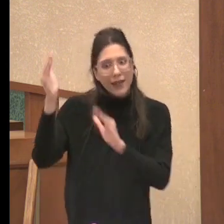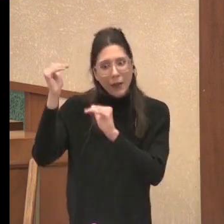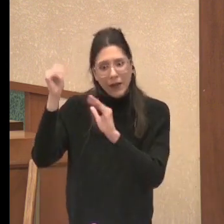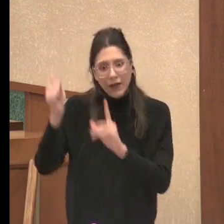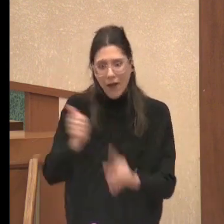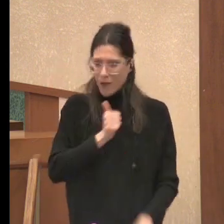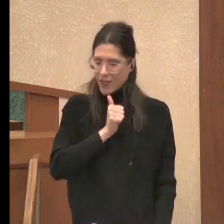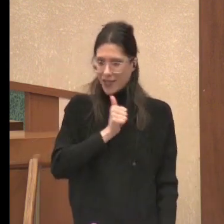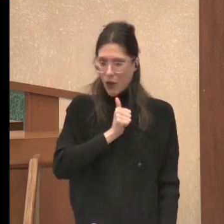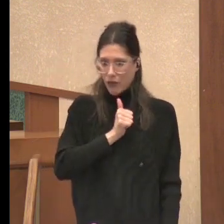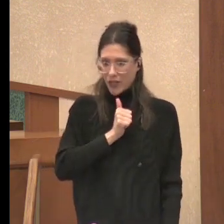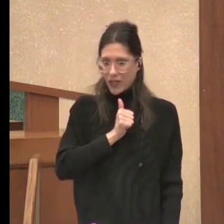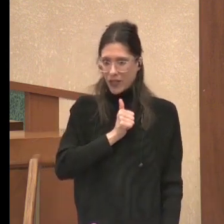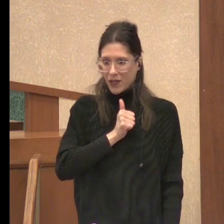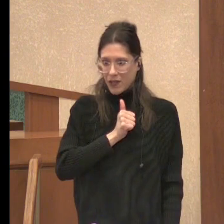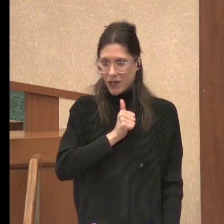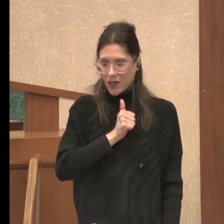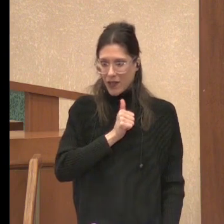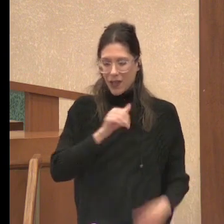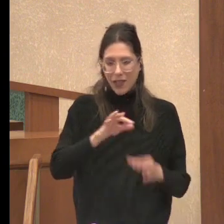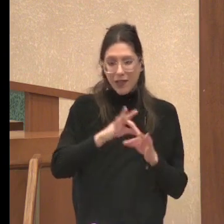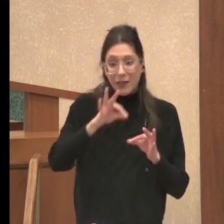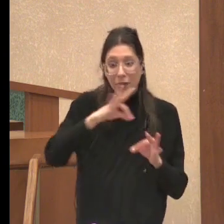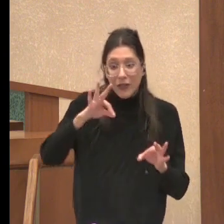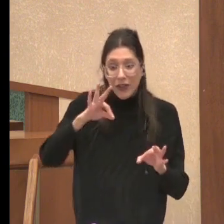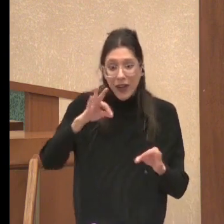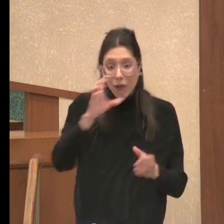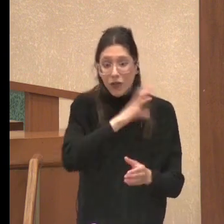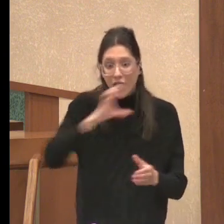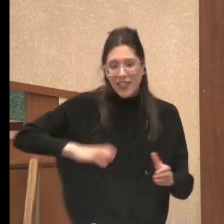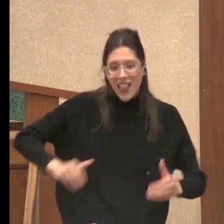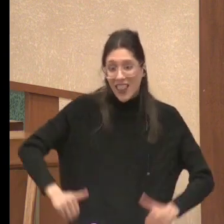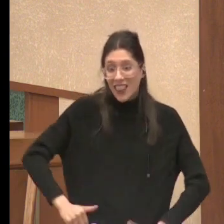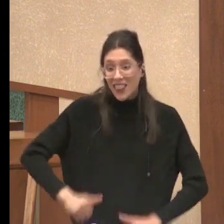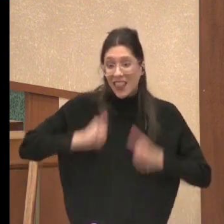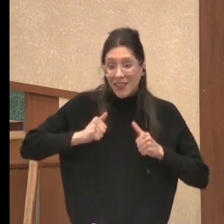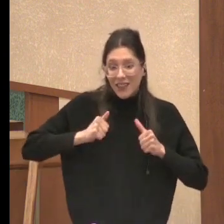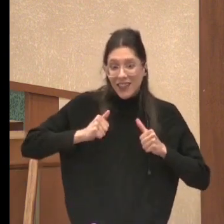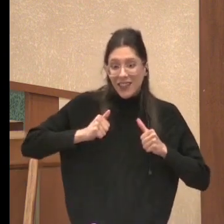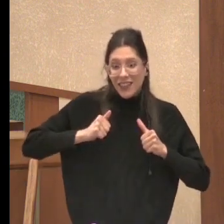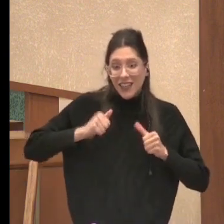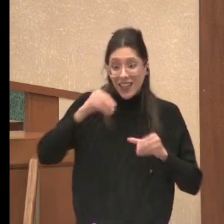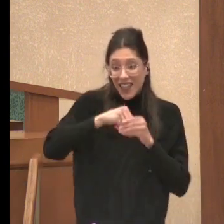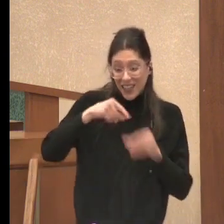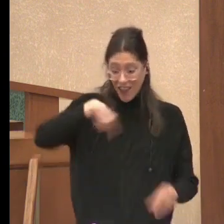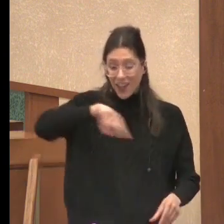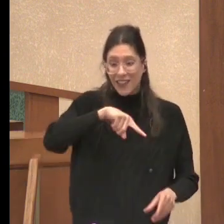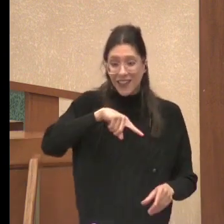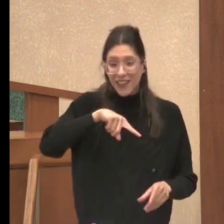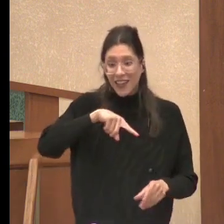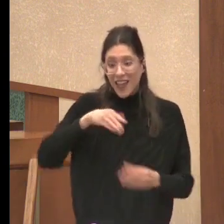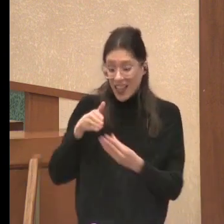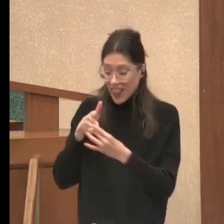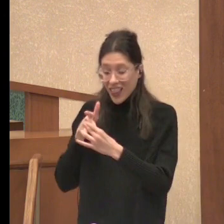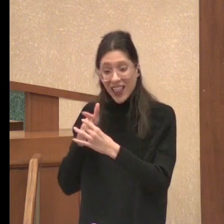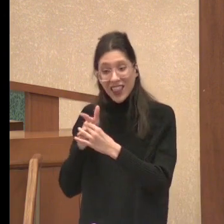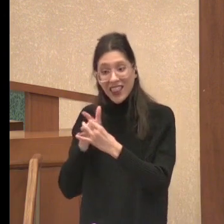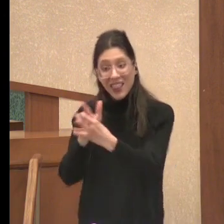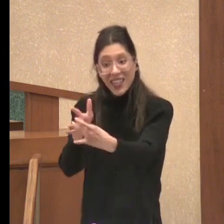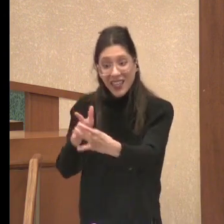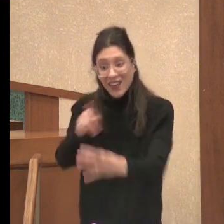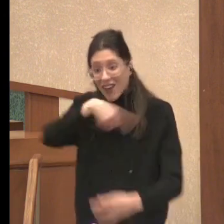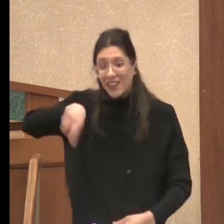own. The Spirit of Christ lives in us, nudging us, guiding us, giving us